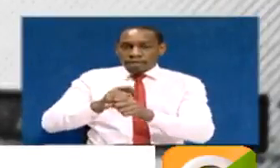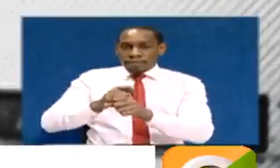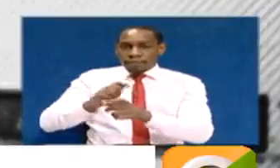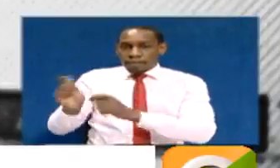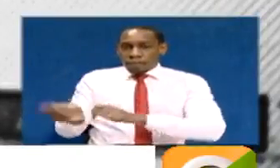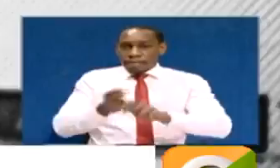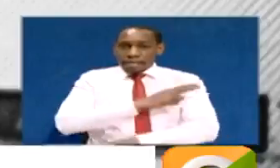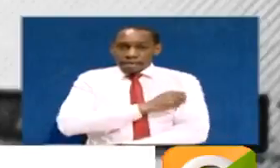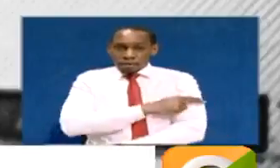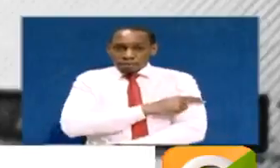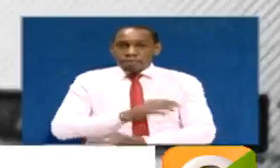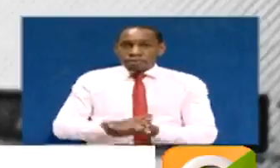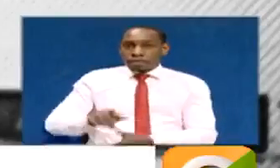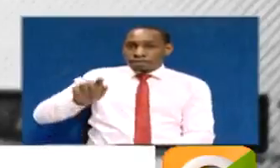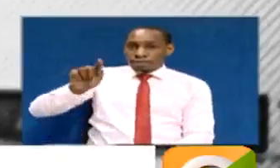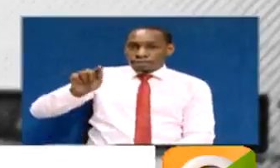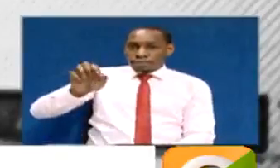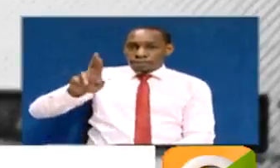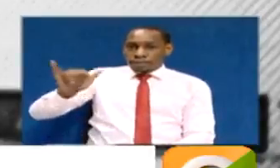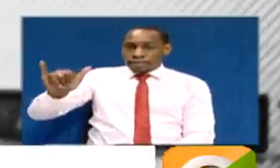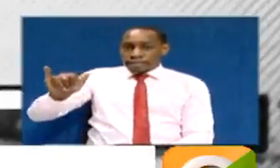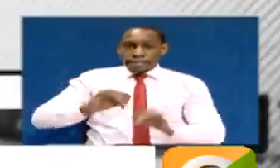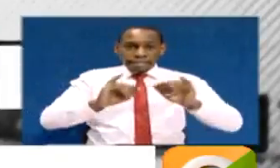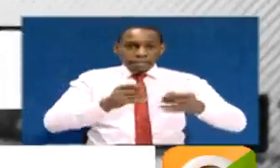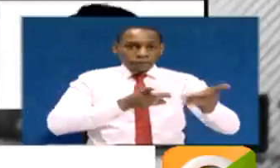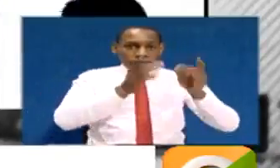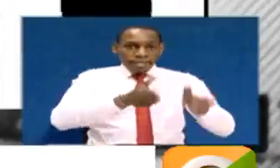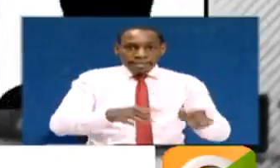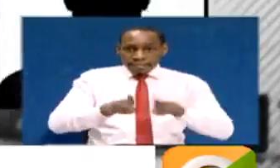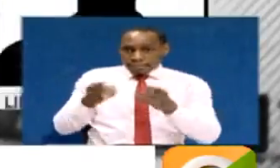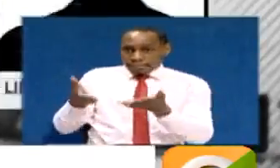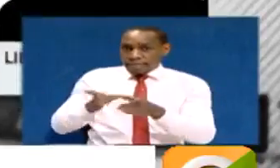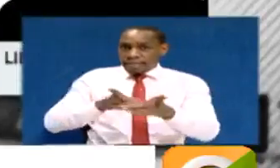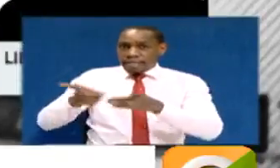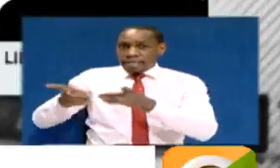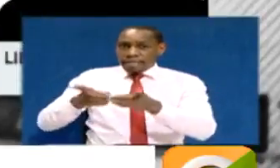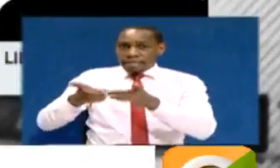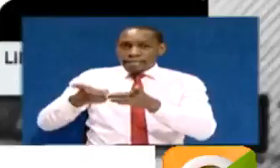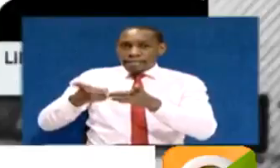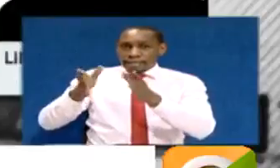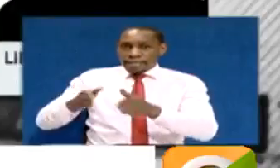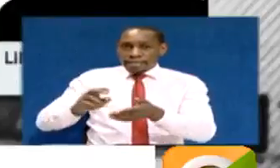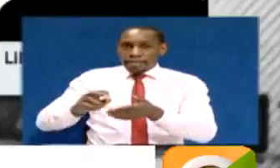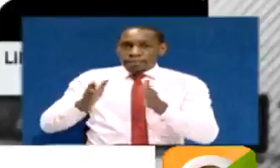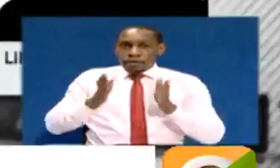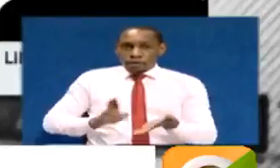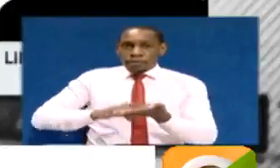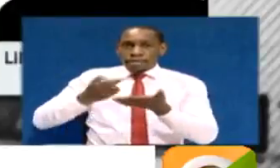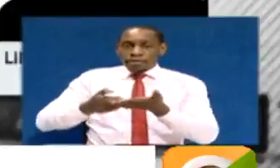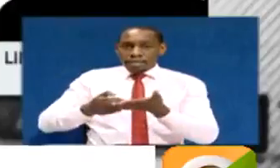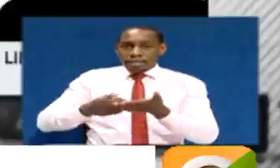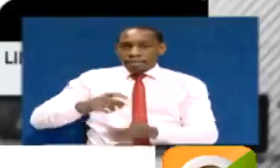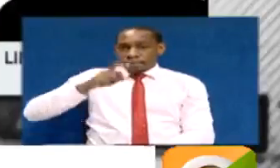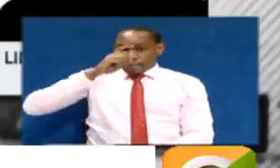Children's Hospital. Terry Kiunge Ramadhani, another new director, is currently Director of Human Resources at the Aga Khan